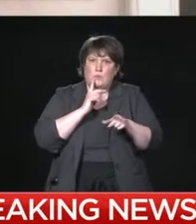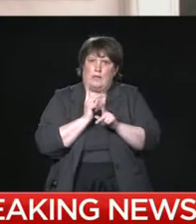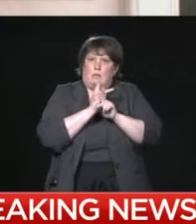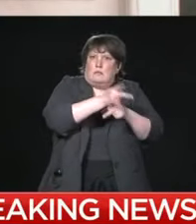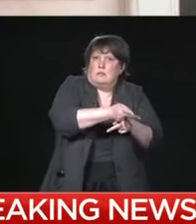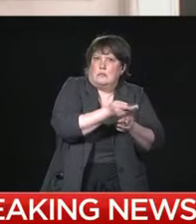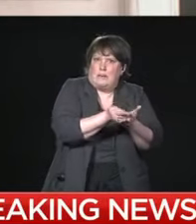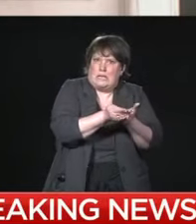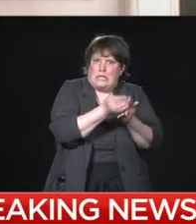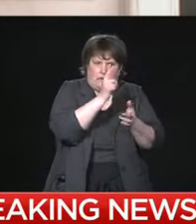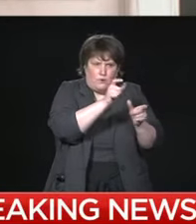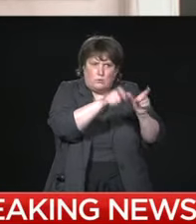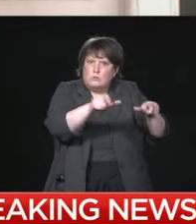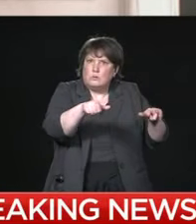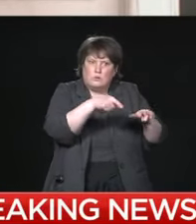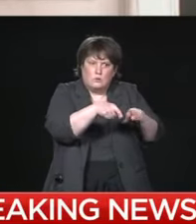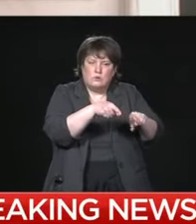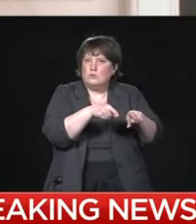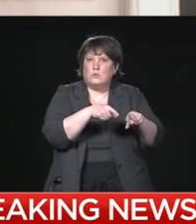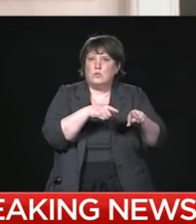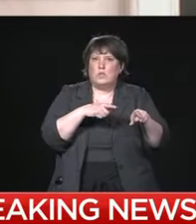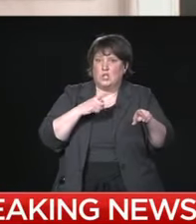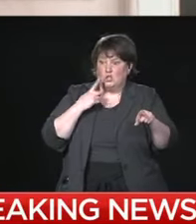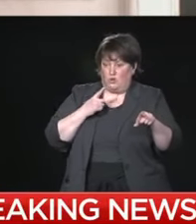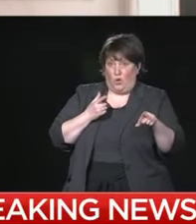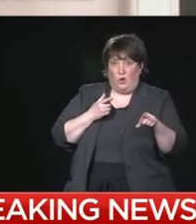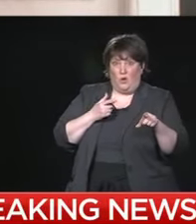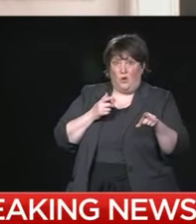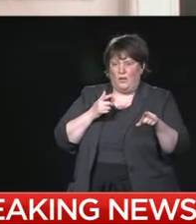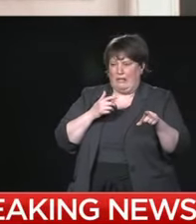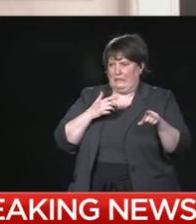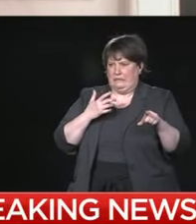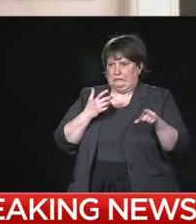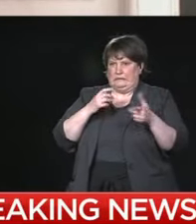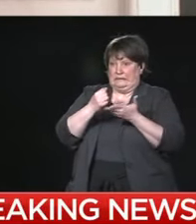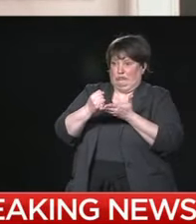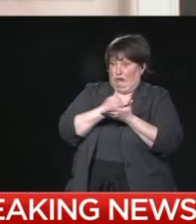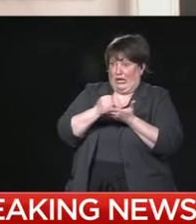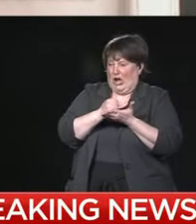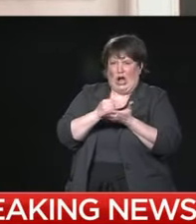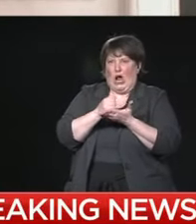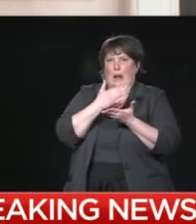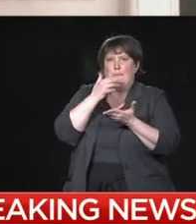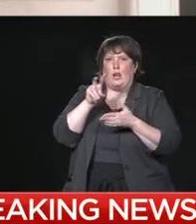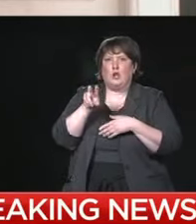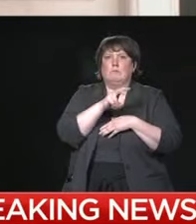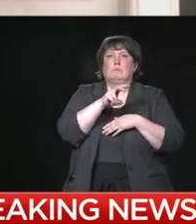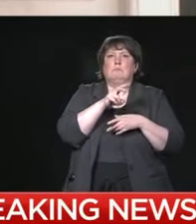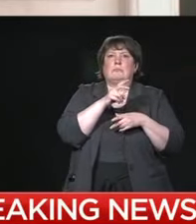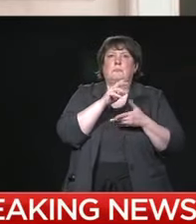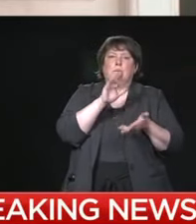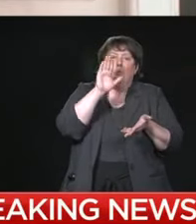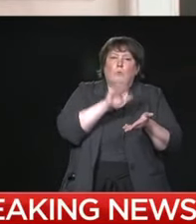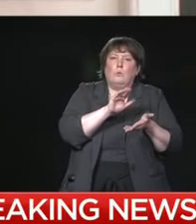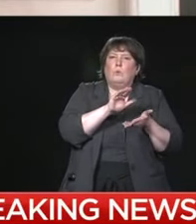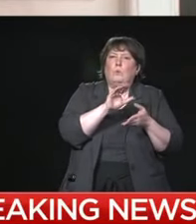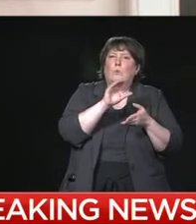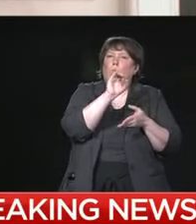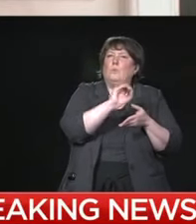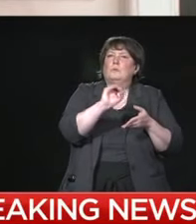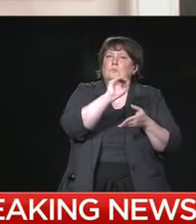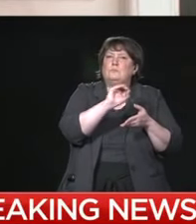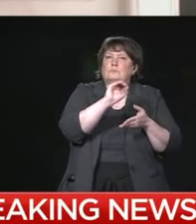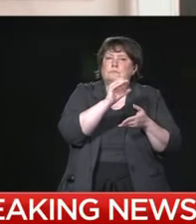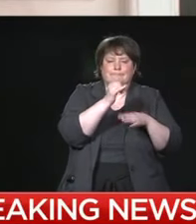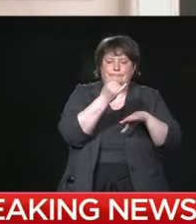so that they can shift their bank balances and their credit card balances to a lower interest